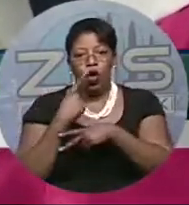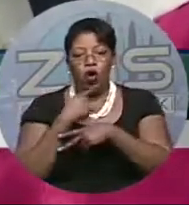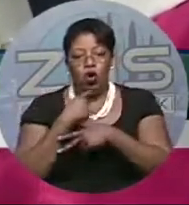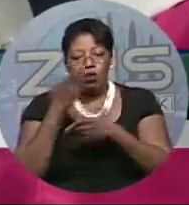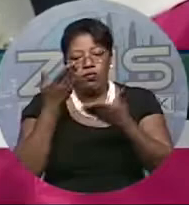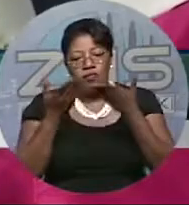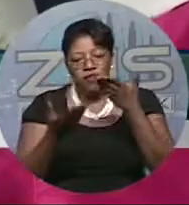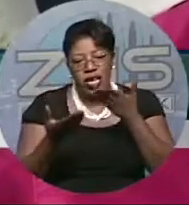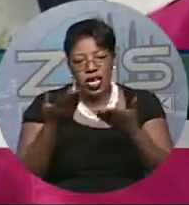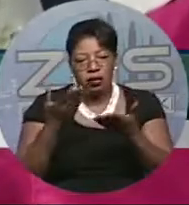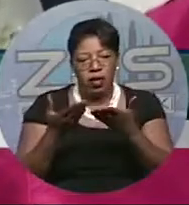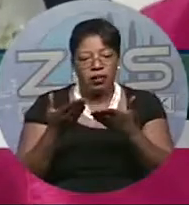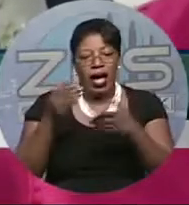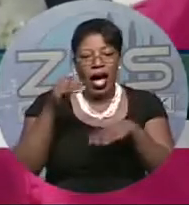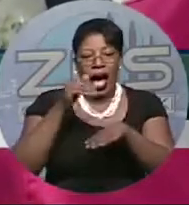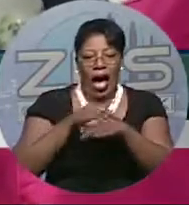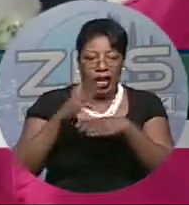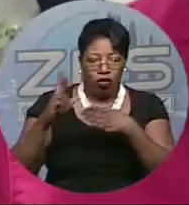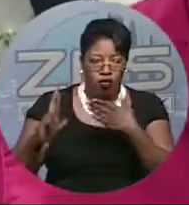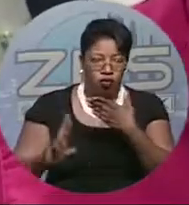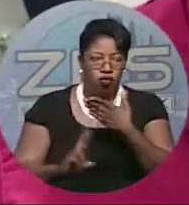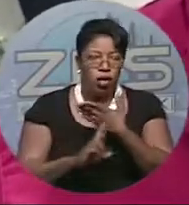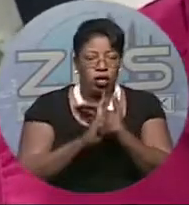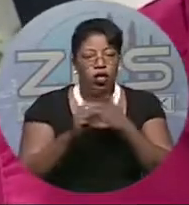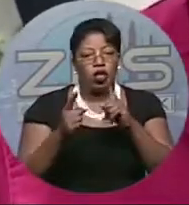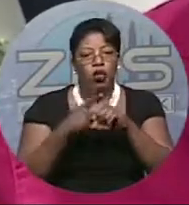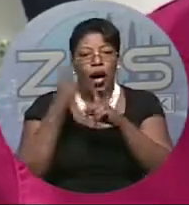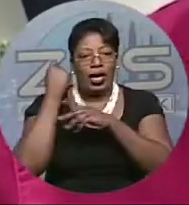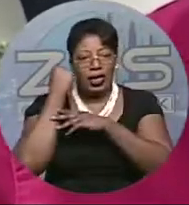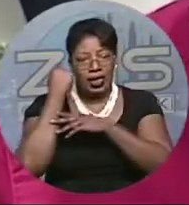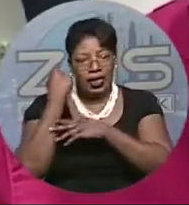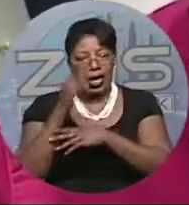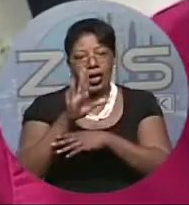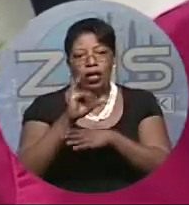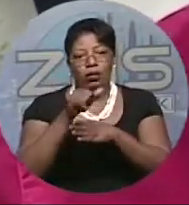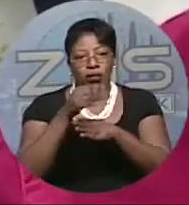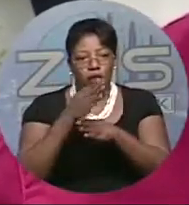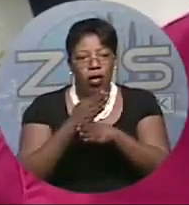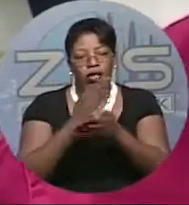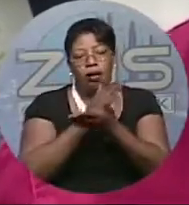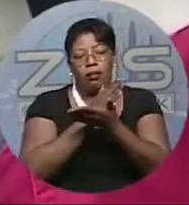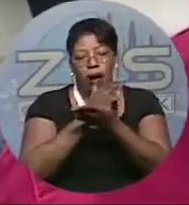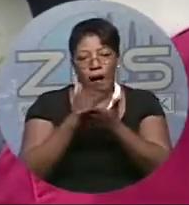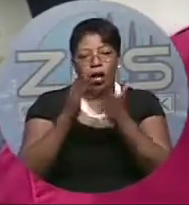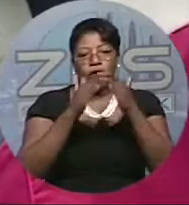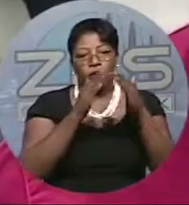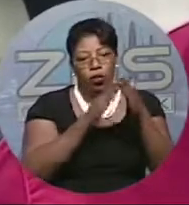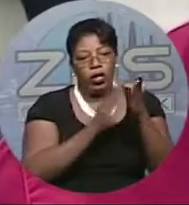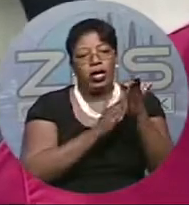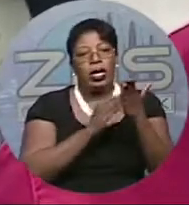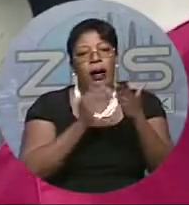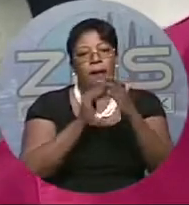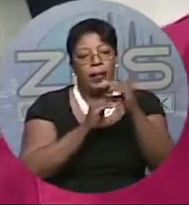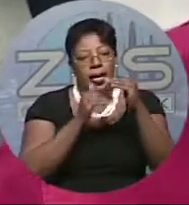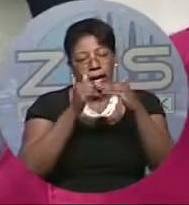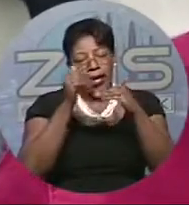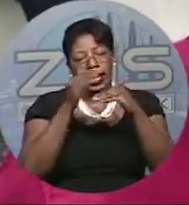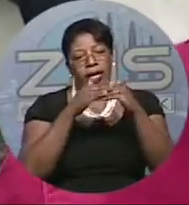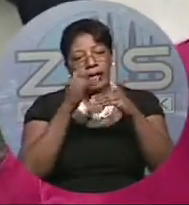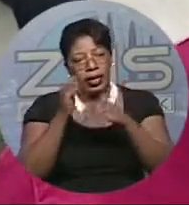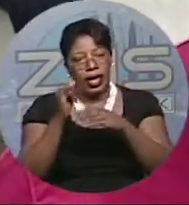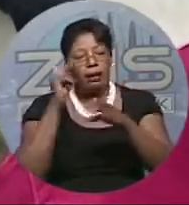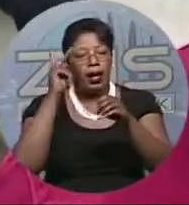may be considered at risk, to understand their role as a part of community building and